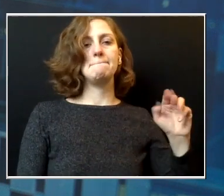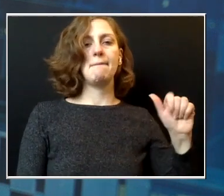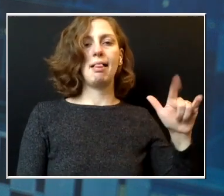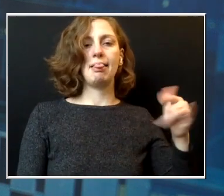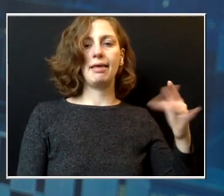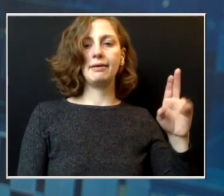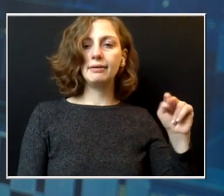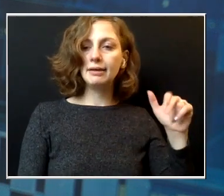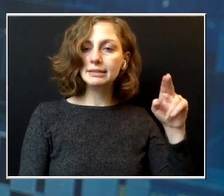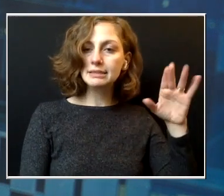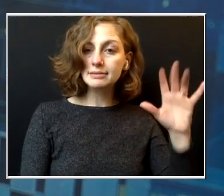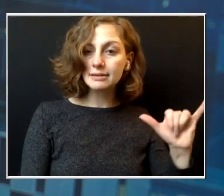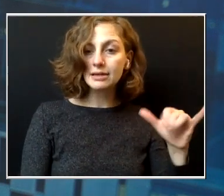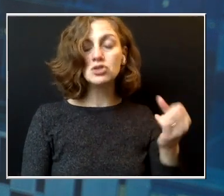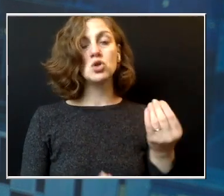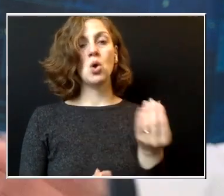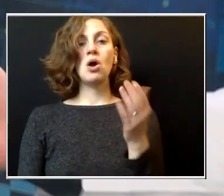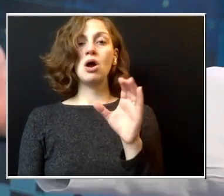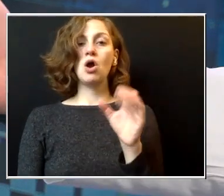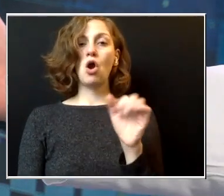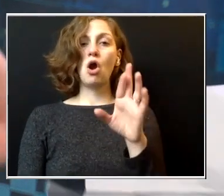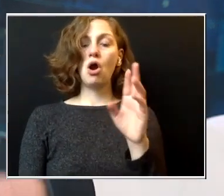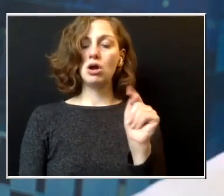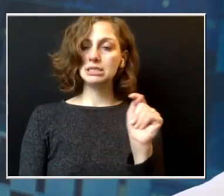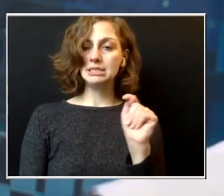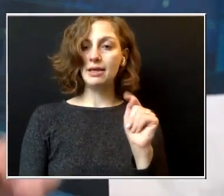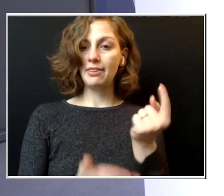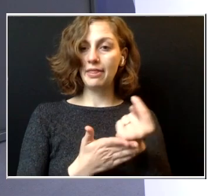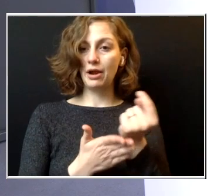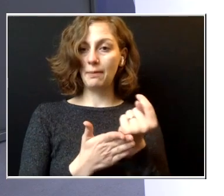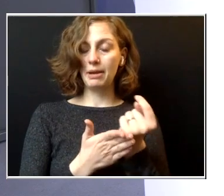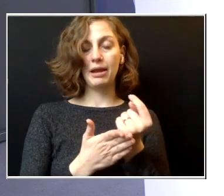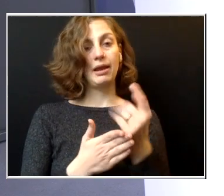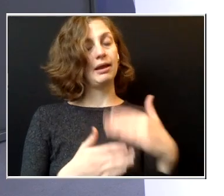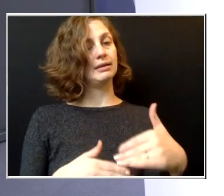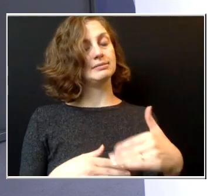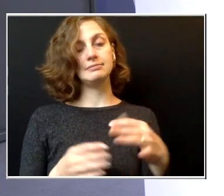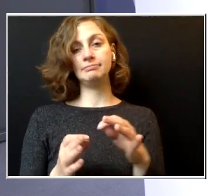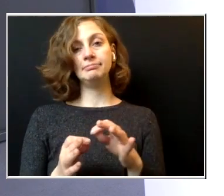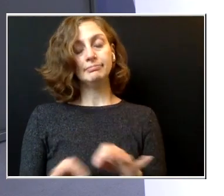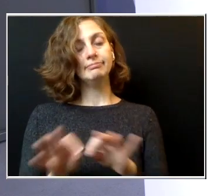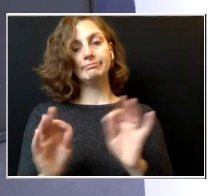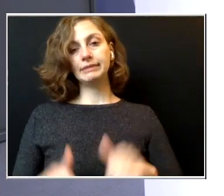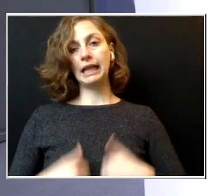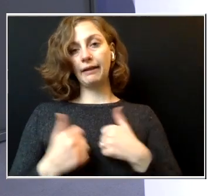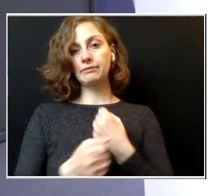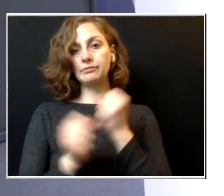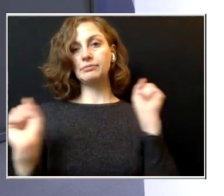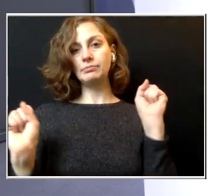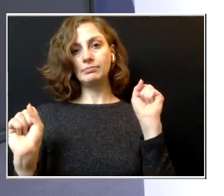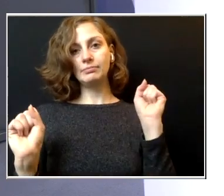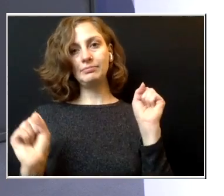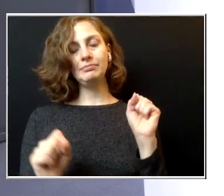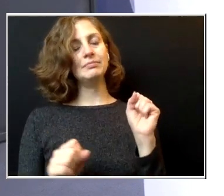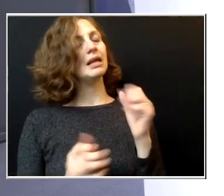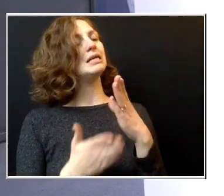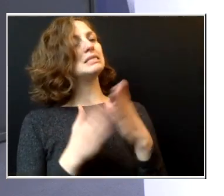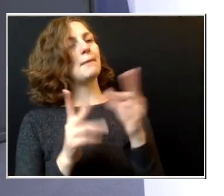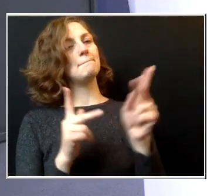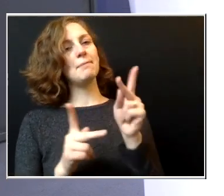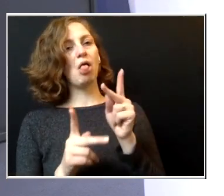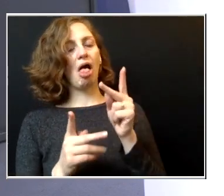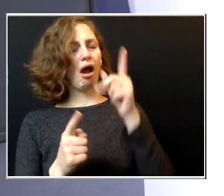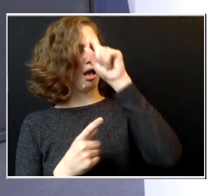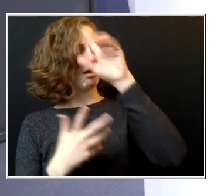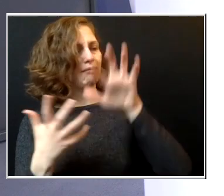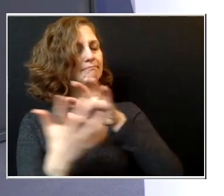life-saving. Hey, one other question I think we might want to take up. Some people get confused. I talk a little bit about cystic fibrosis. You talk about pulmonary fibrosis.